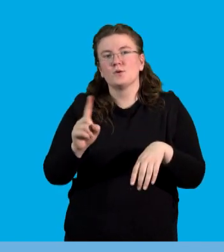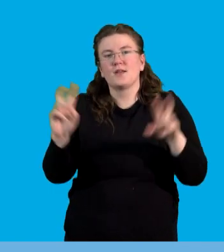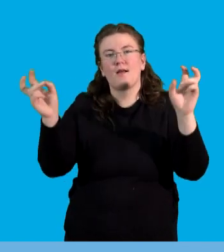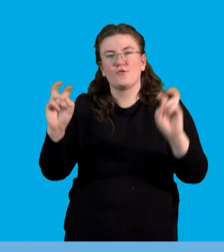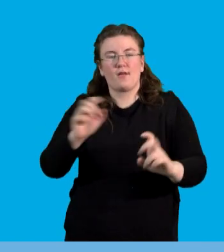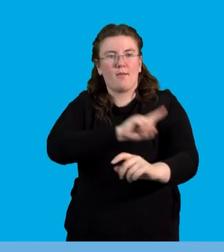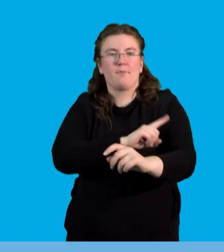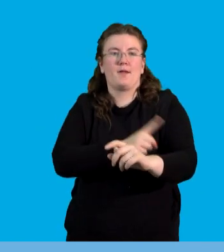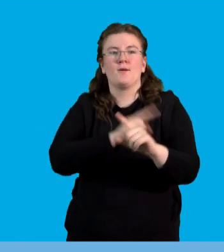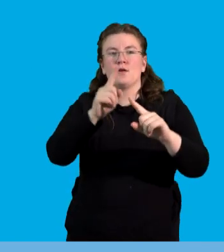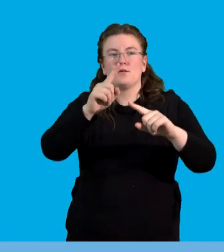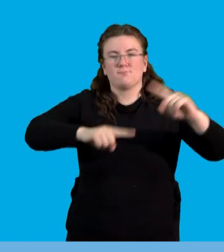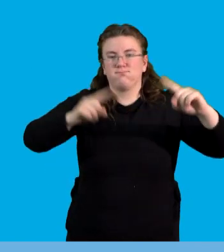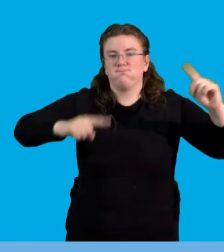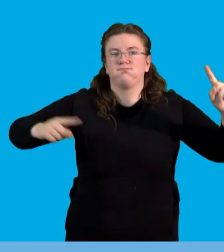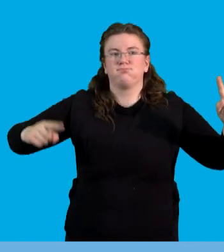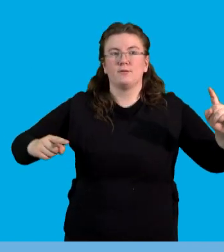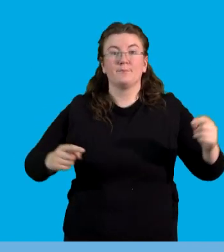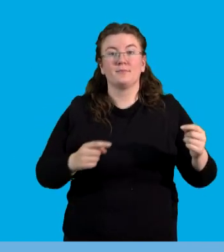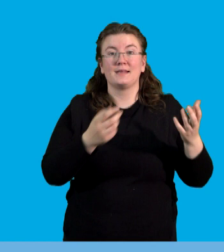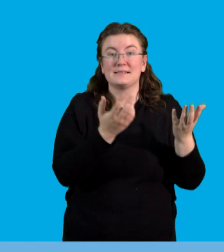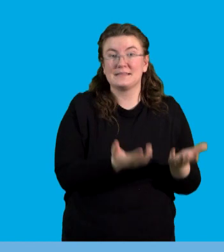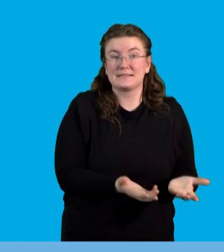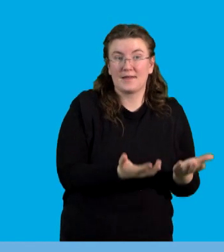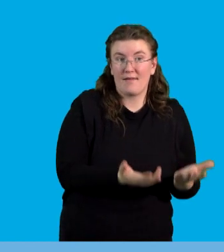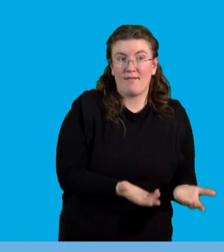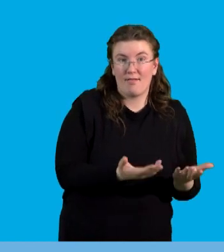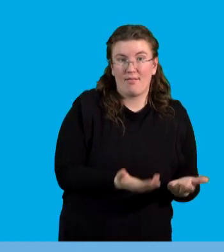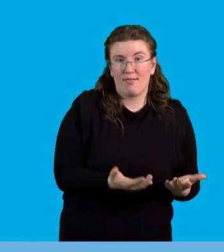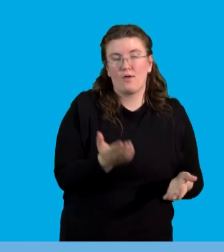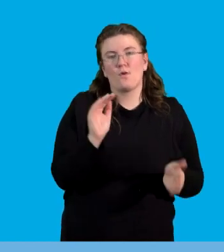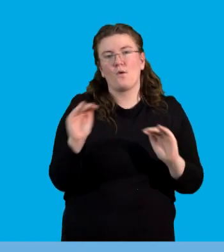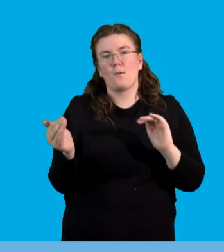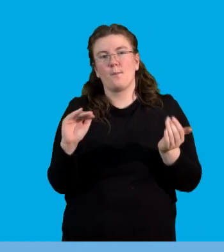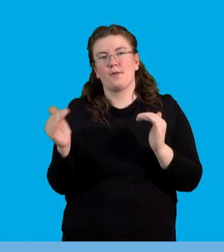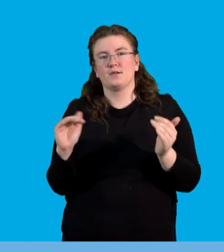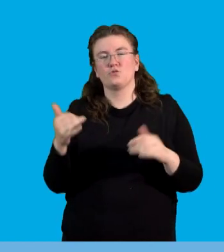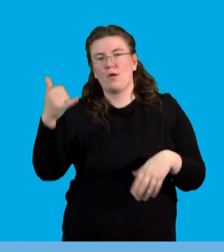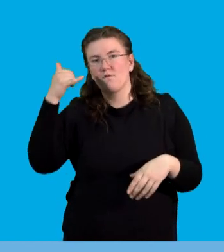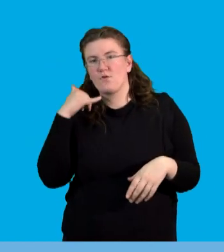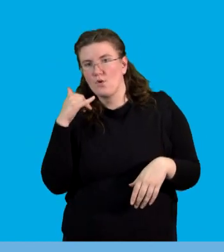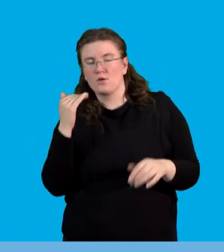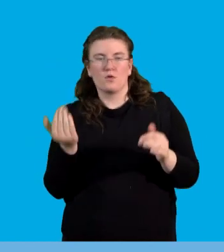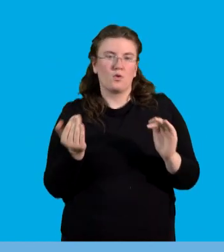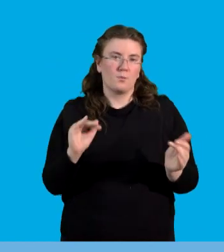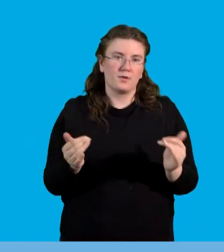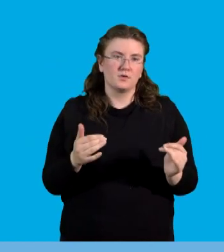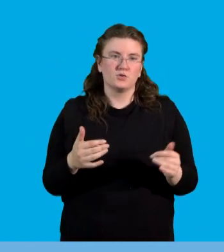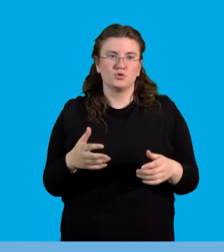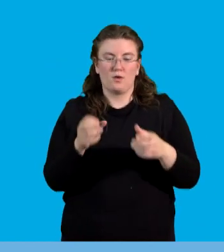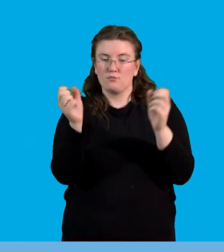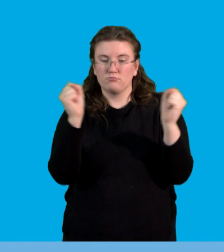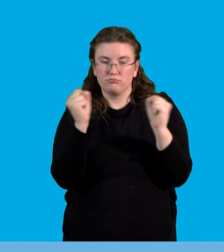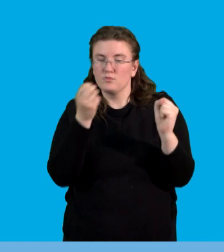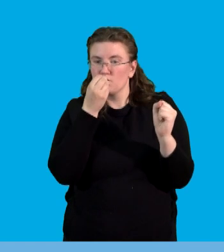power to function. A stove is going to need a different amount of electrical power as compared to a cell phone, as also compared to a